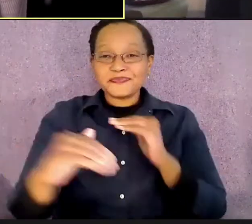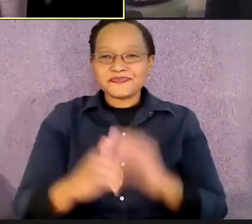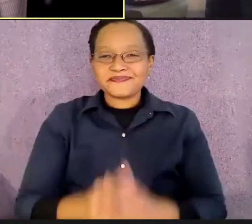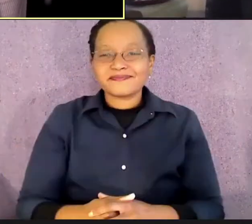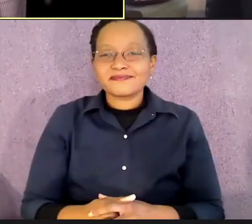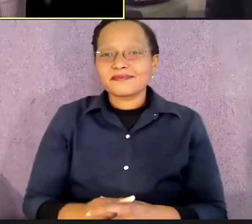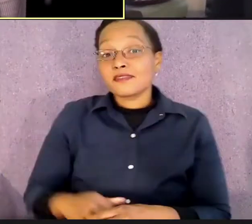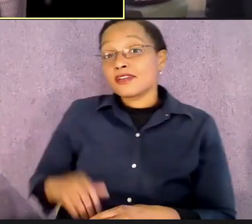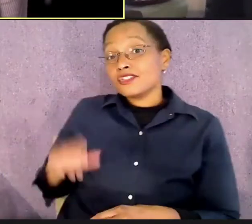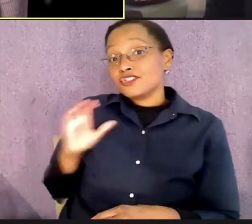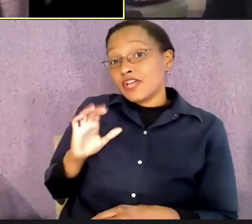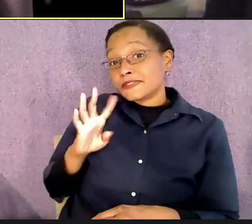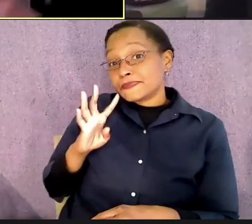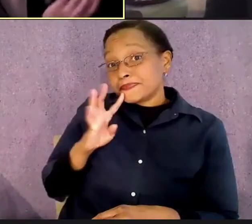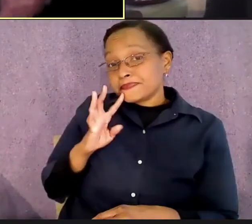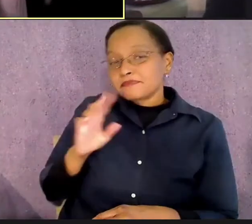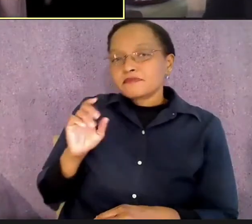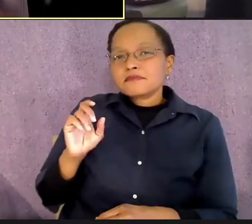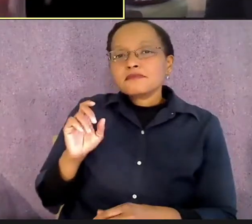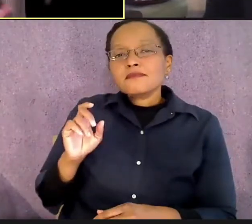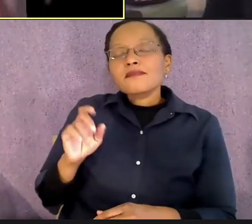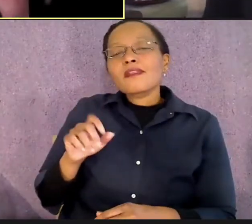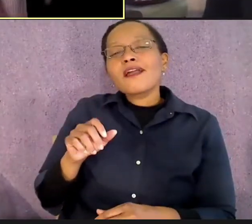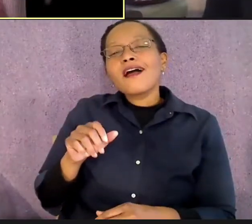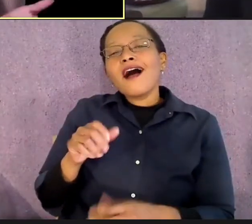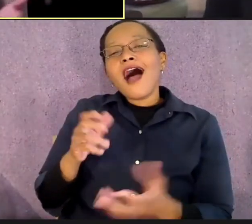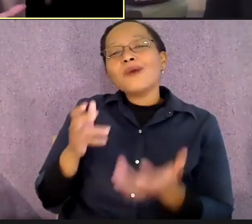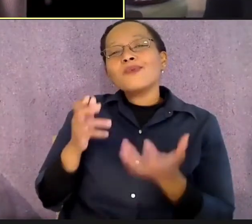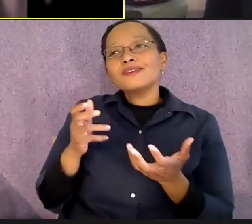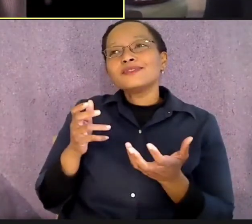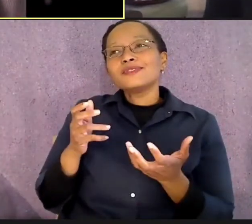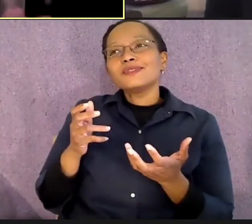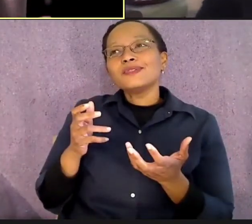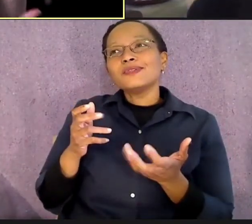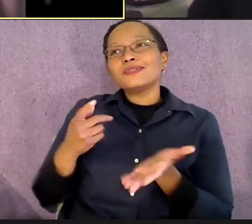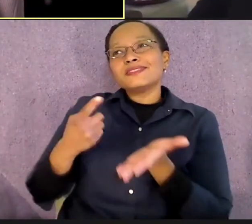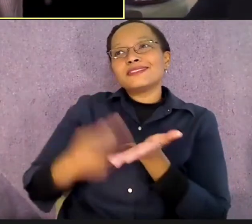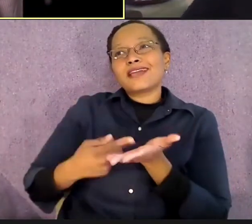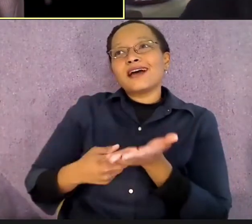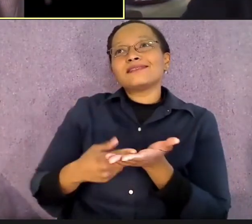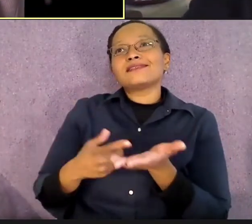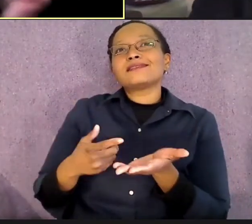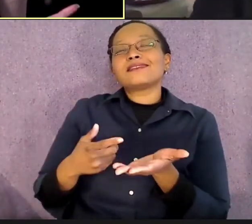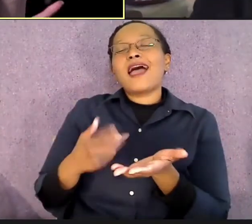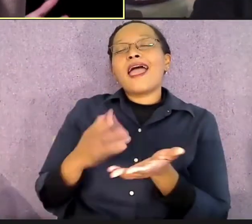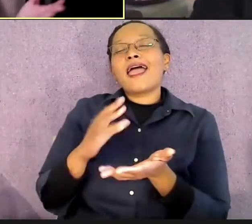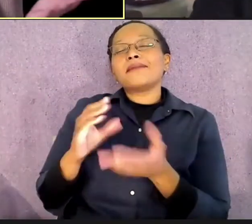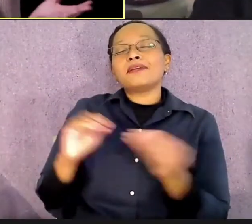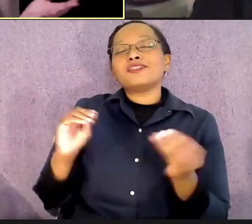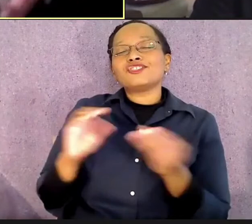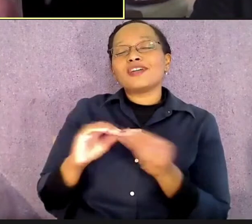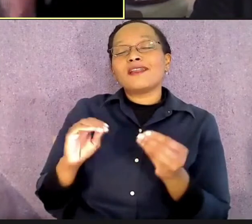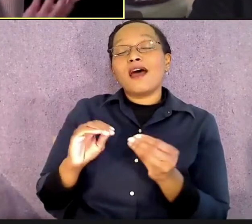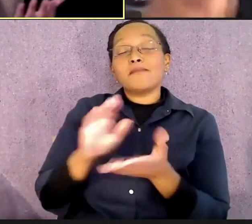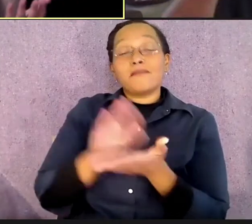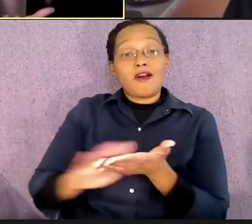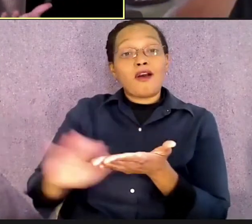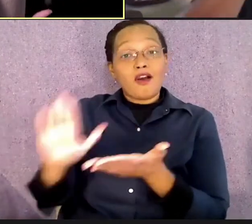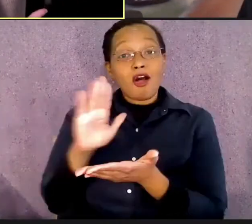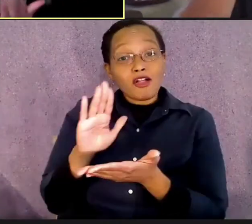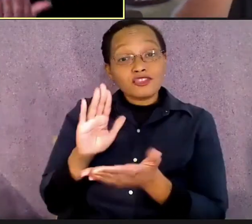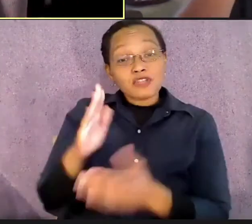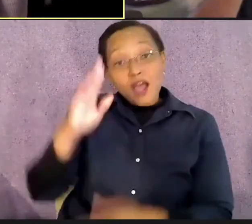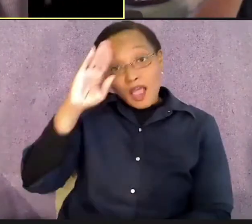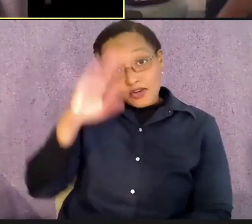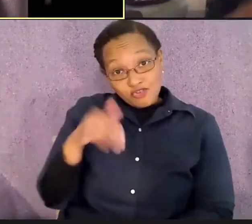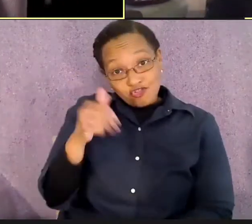I really did want to talk about, I don't want to like not have this conversation and not mention like the idea of college. First of all, you were a